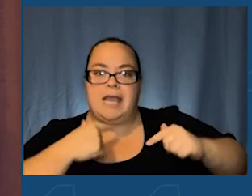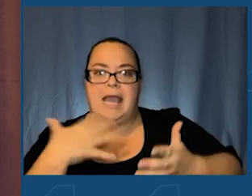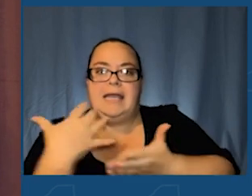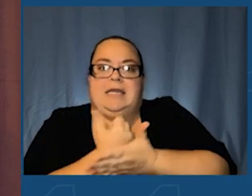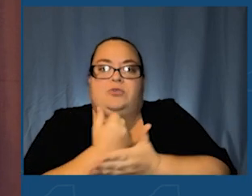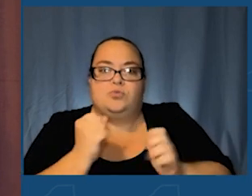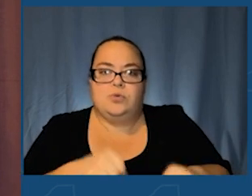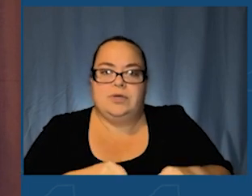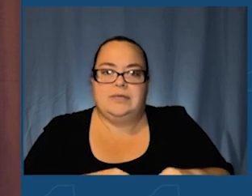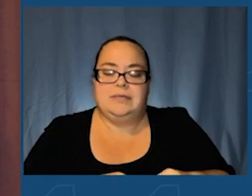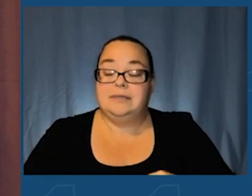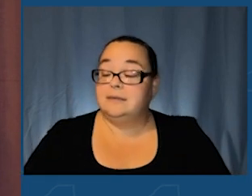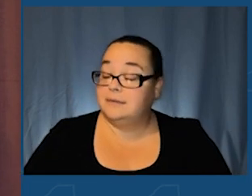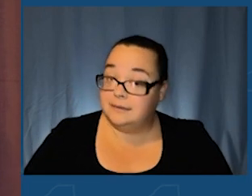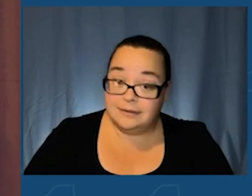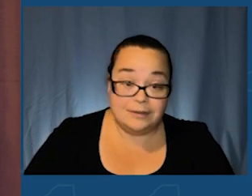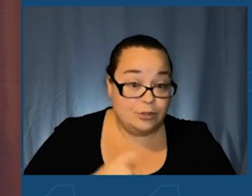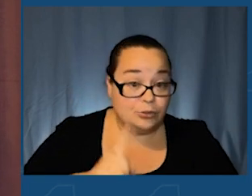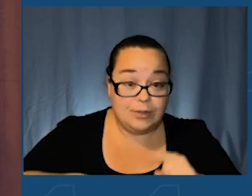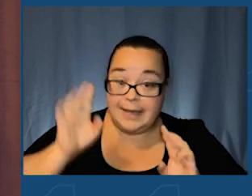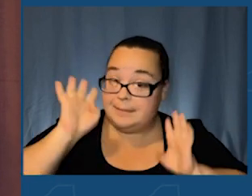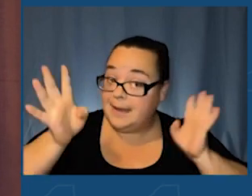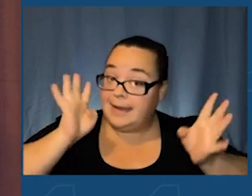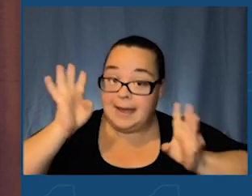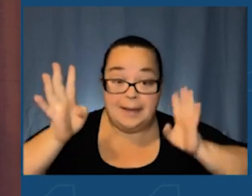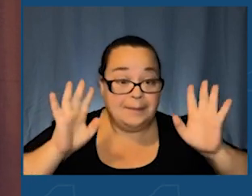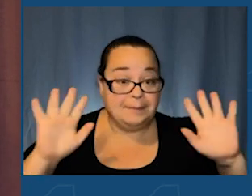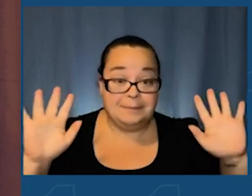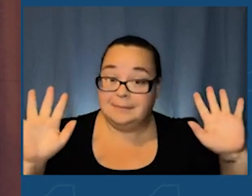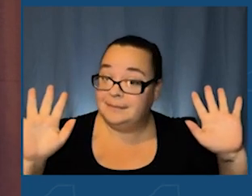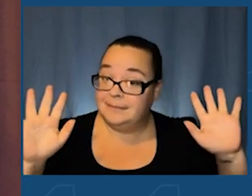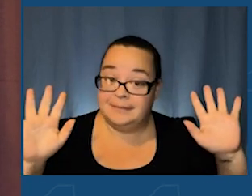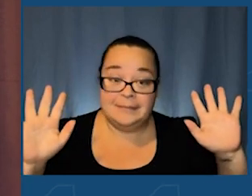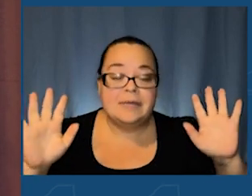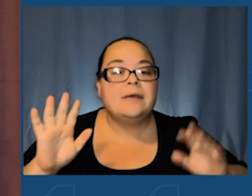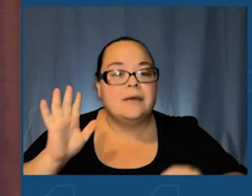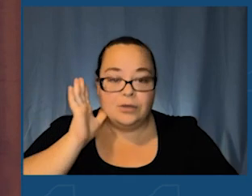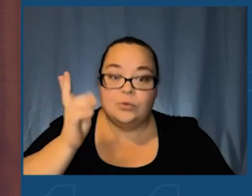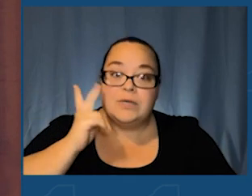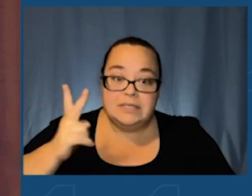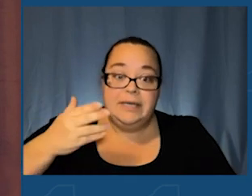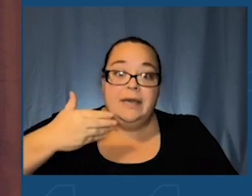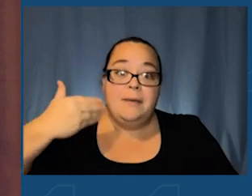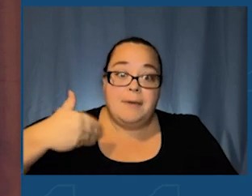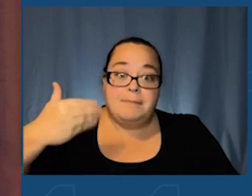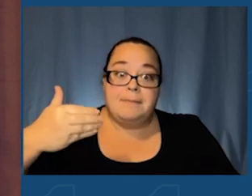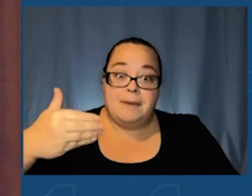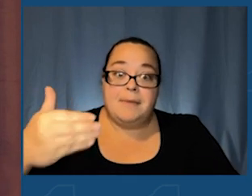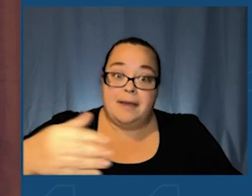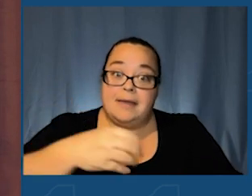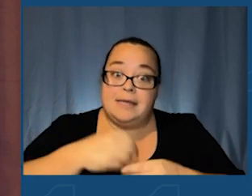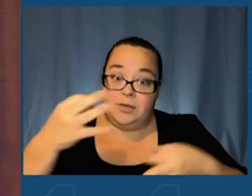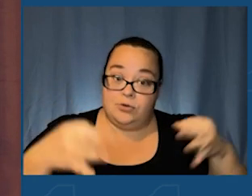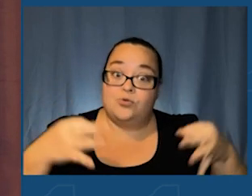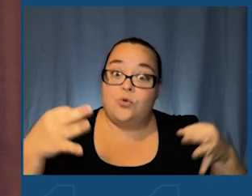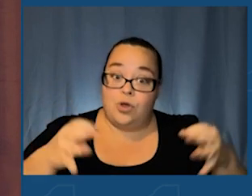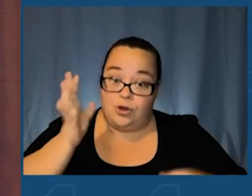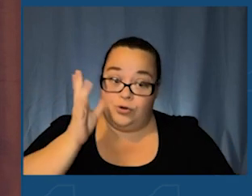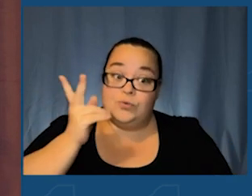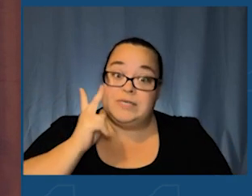you can't make this stuff up. But believe me, you're going to see a lot of it over the next couple of years in court. But under the new law,